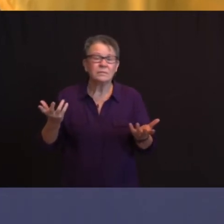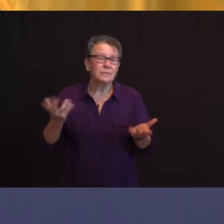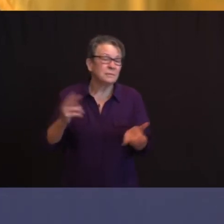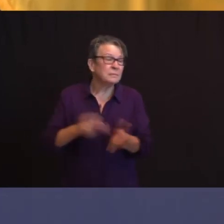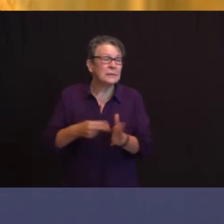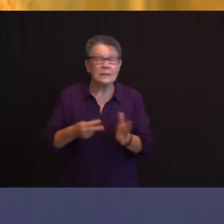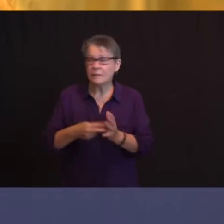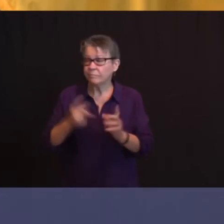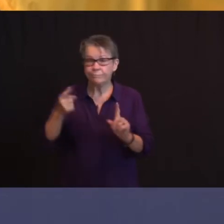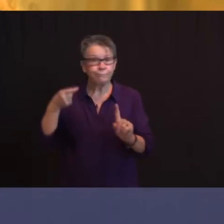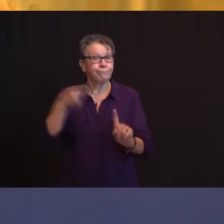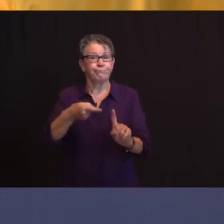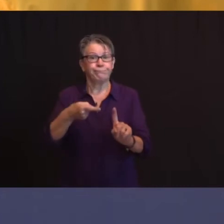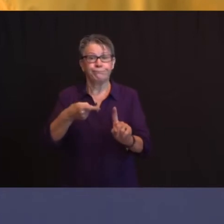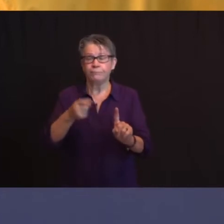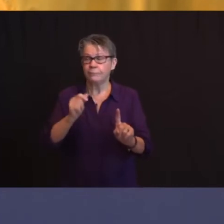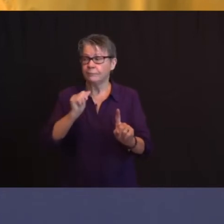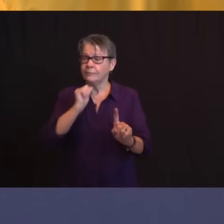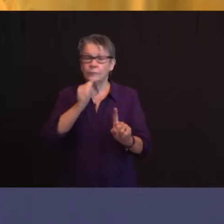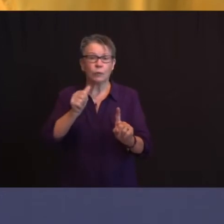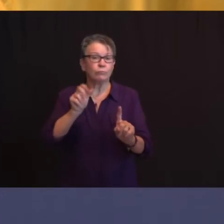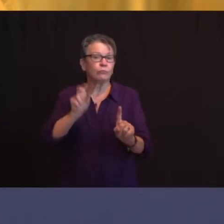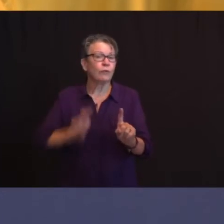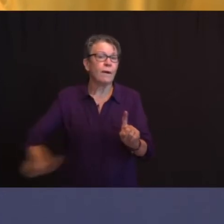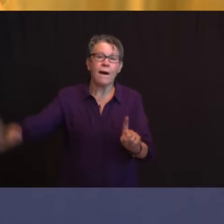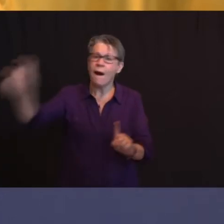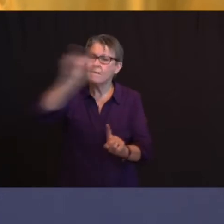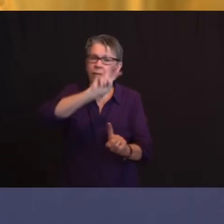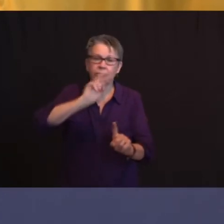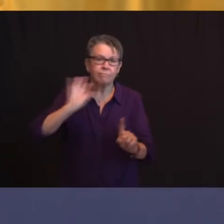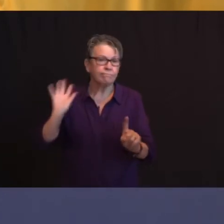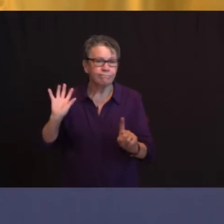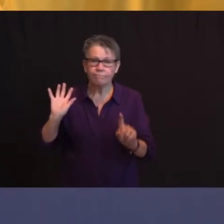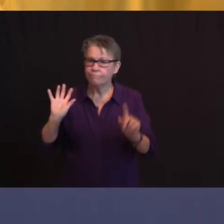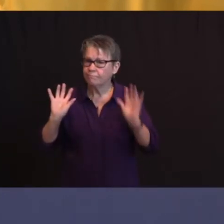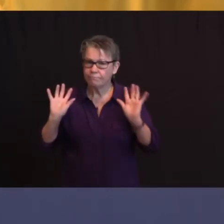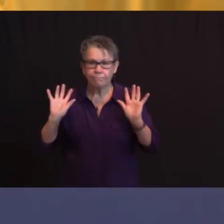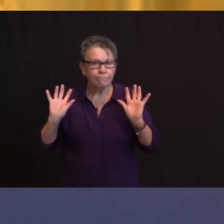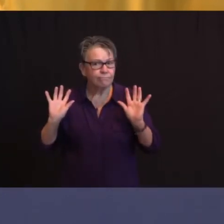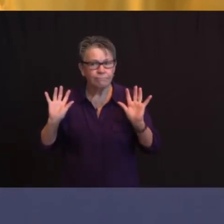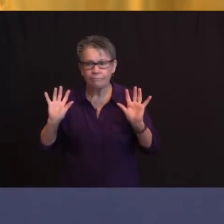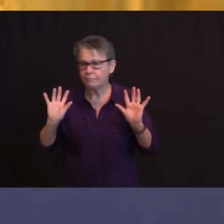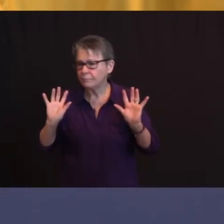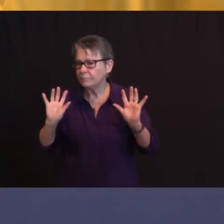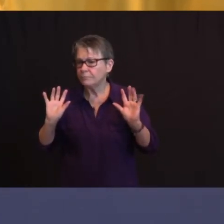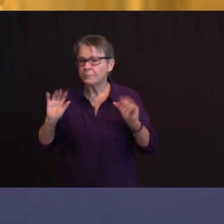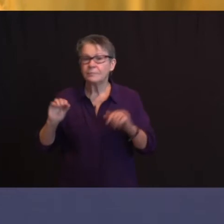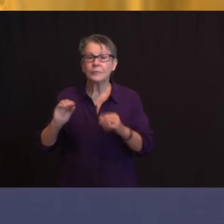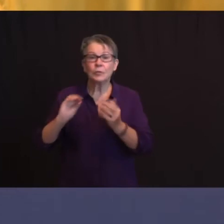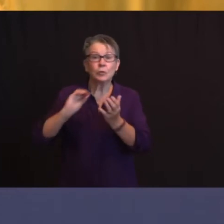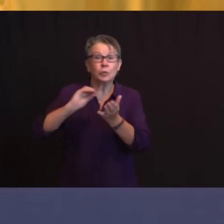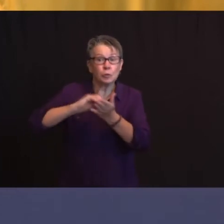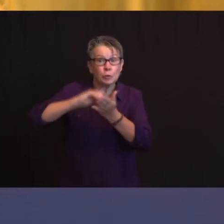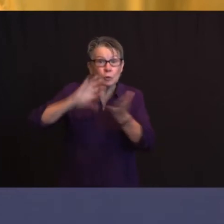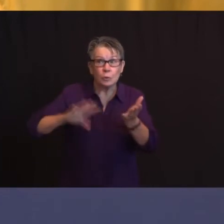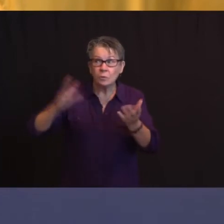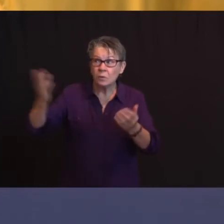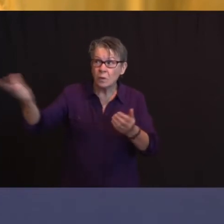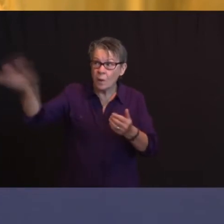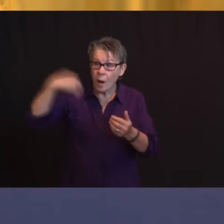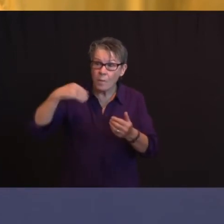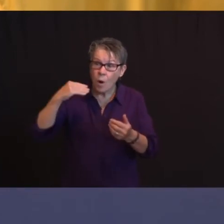a kid coming home for Thanksgiving, I think Judy's laid out exactly how that kid should behave. Putting